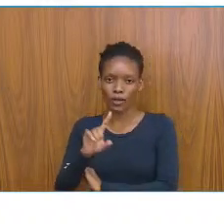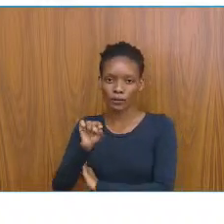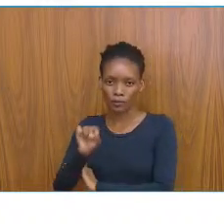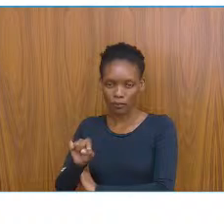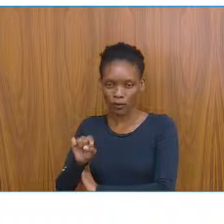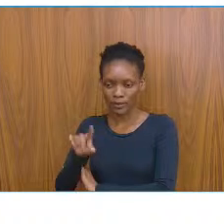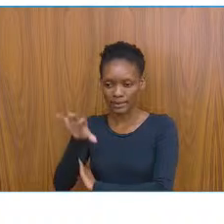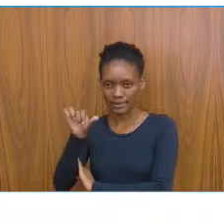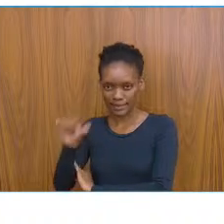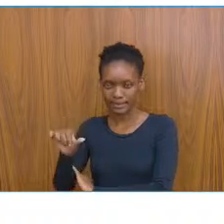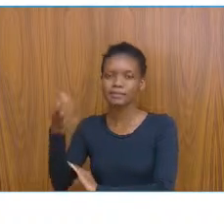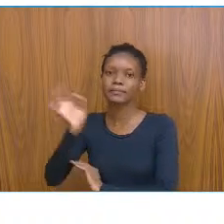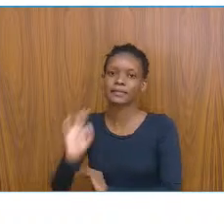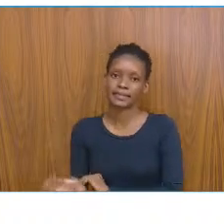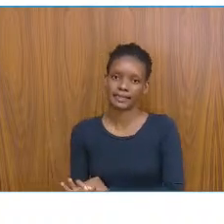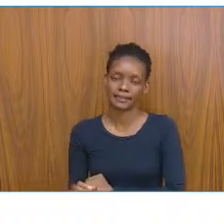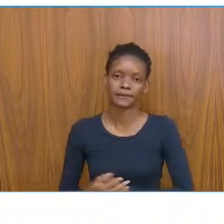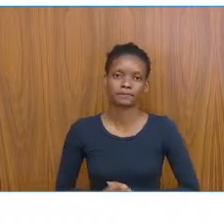41.86%.